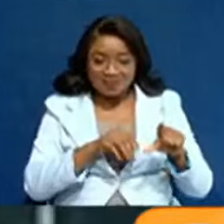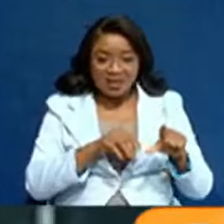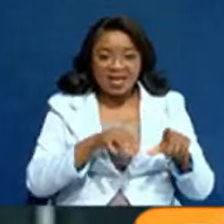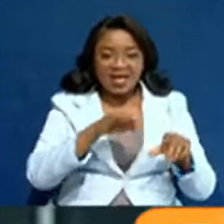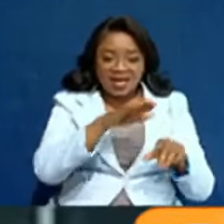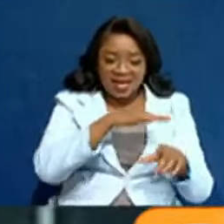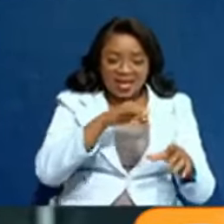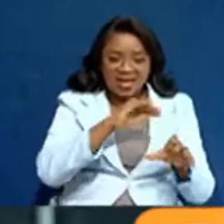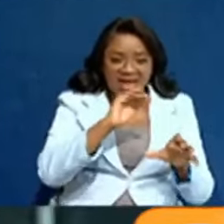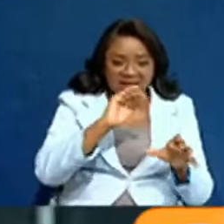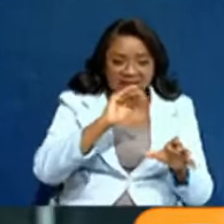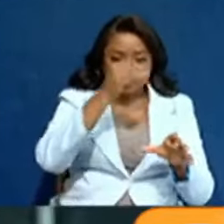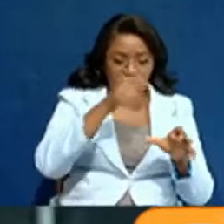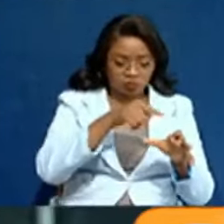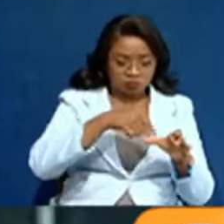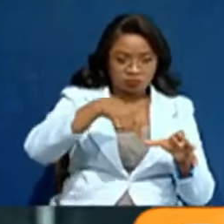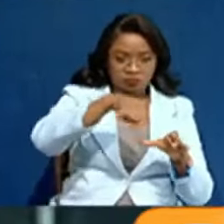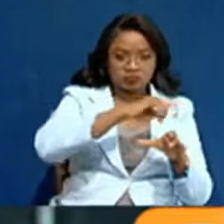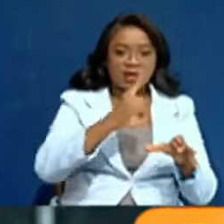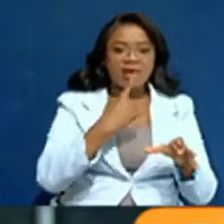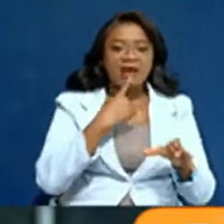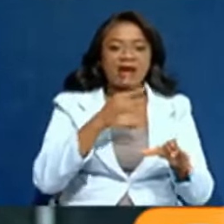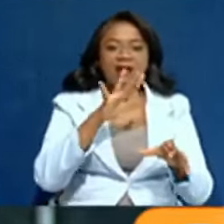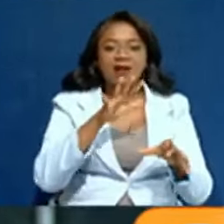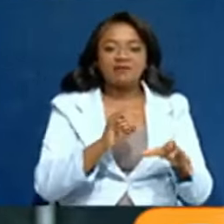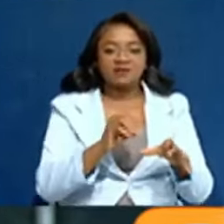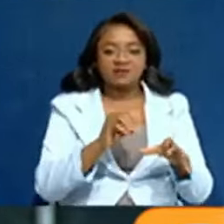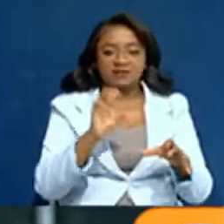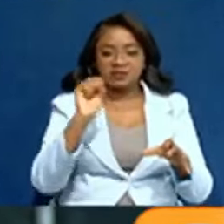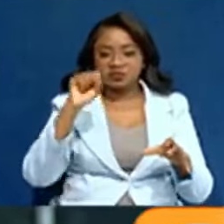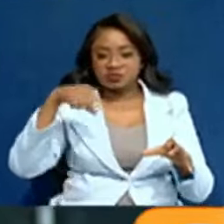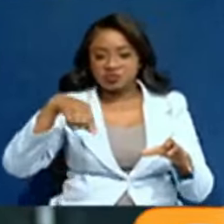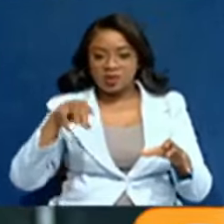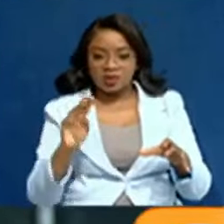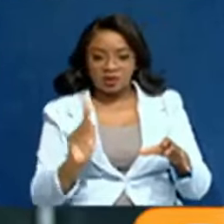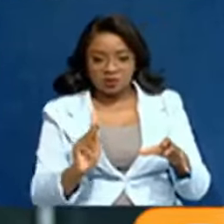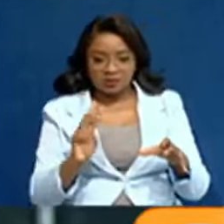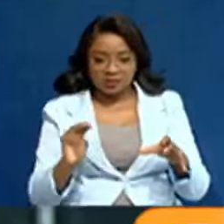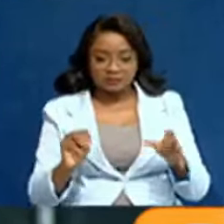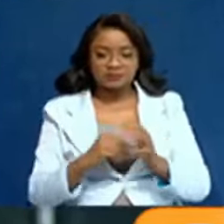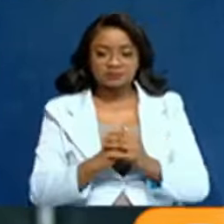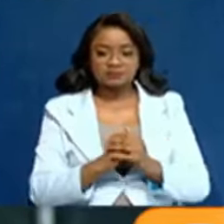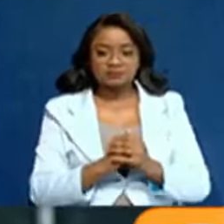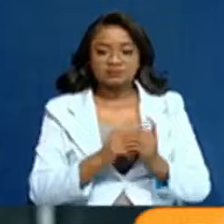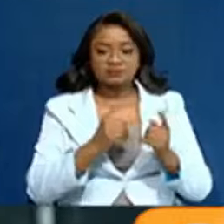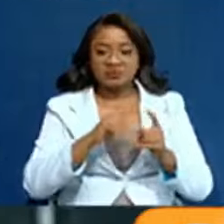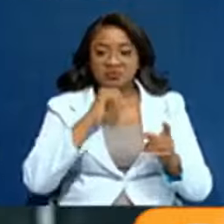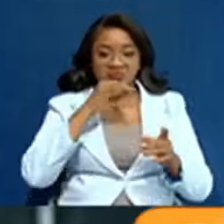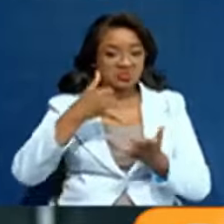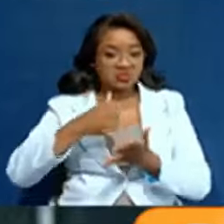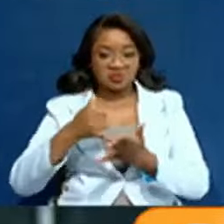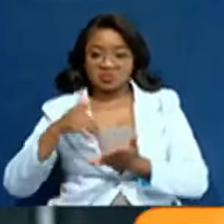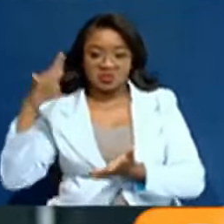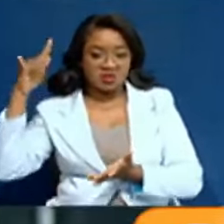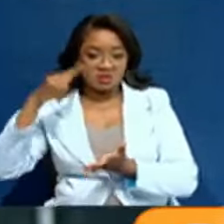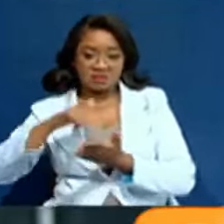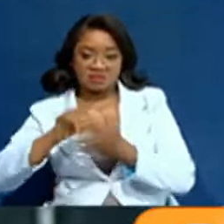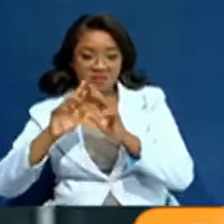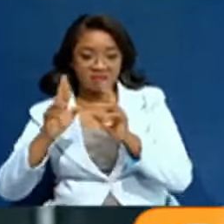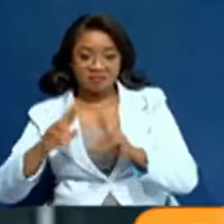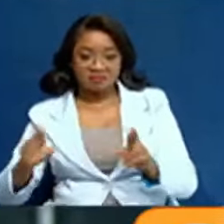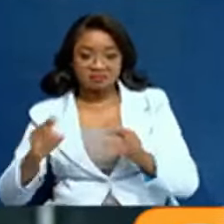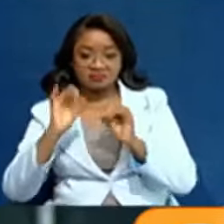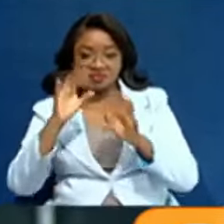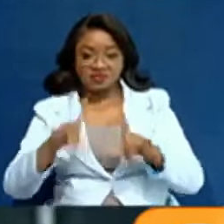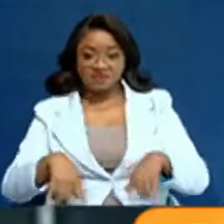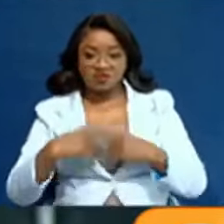the municipality covers about 150 square kilometers and excludes the international airport. So if you're living in Keses or you're